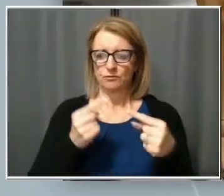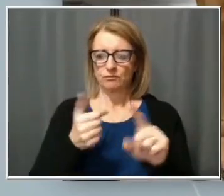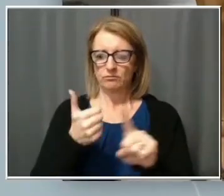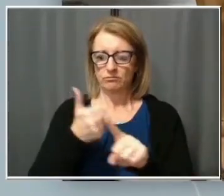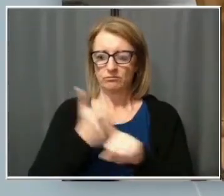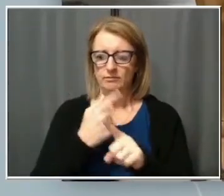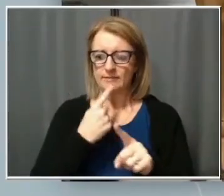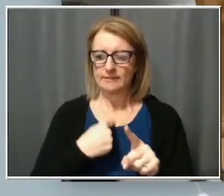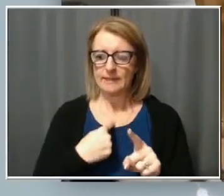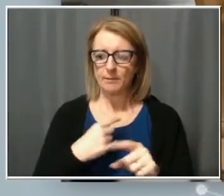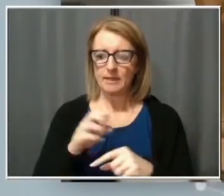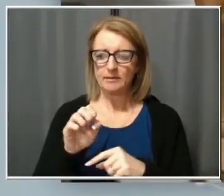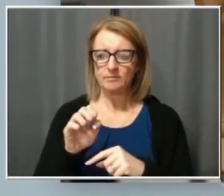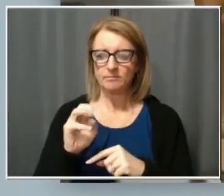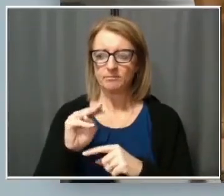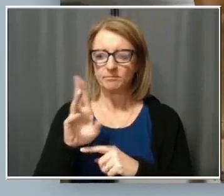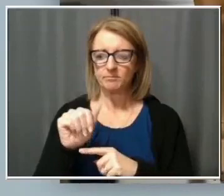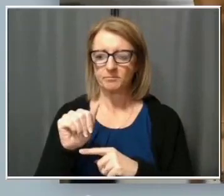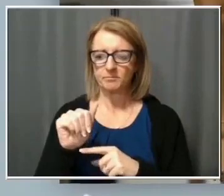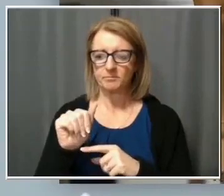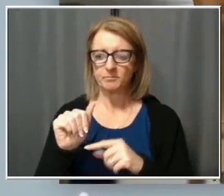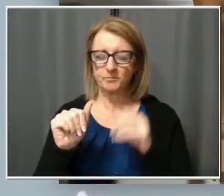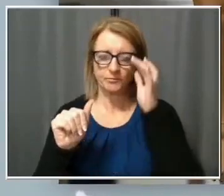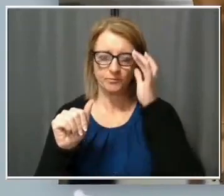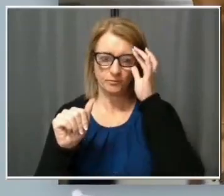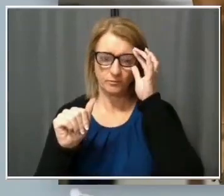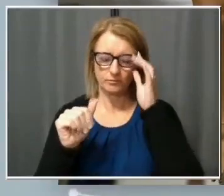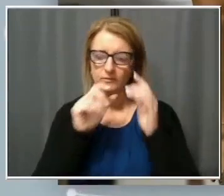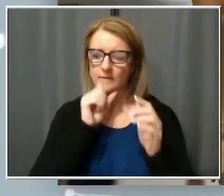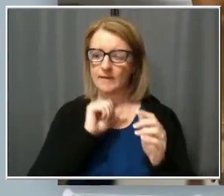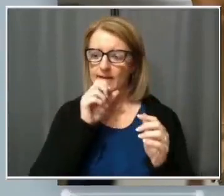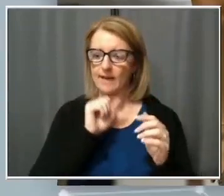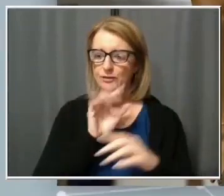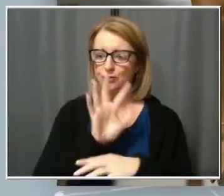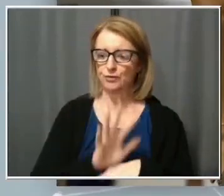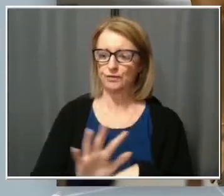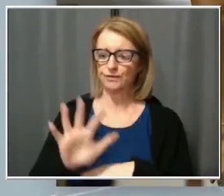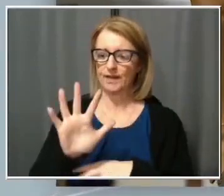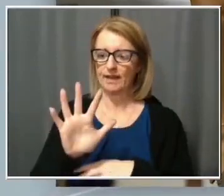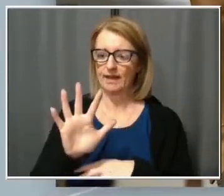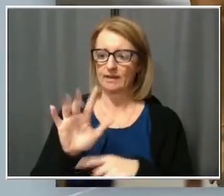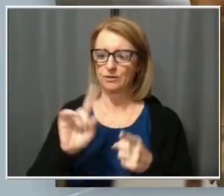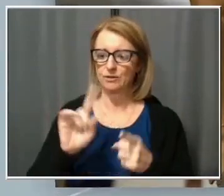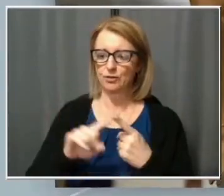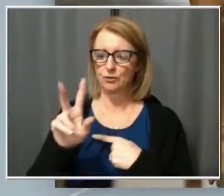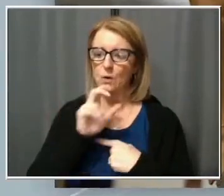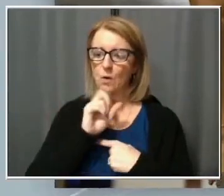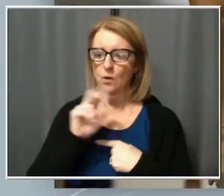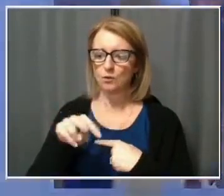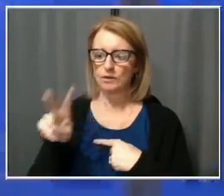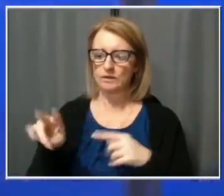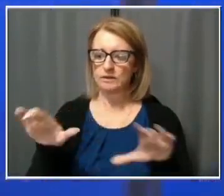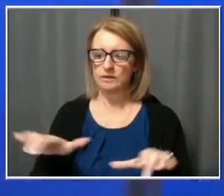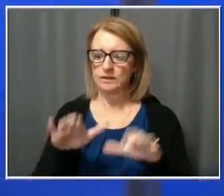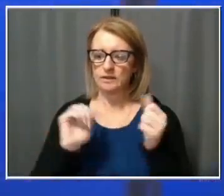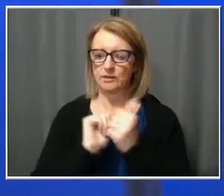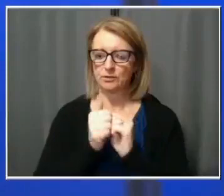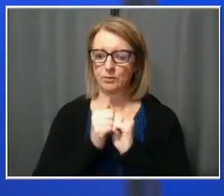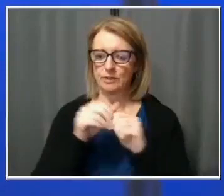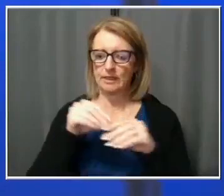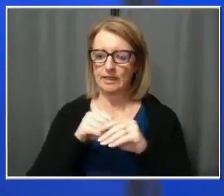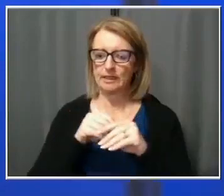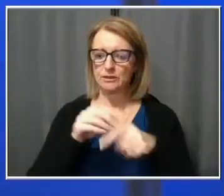that. Absolutely. I mean, pretty much from the age I was 5 until I was 22, I did a sport where I had to be in a swimsuit or